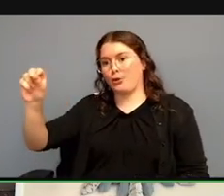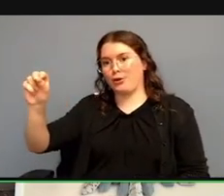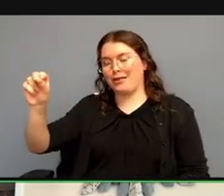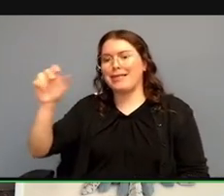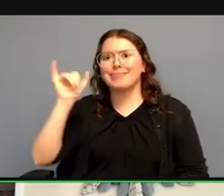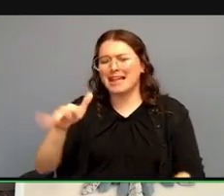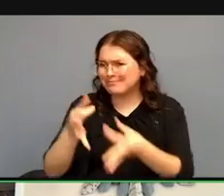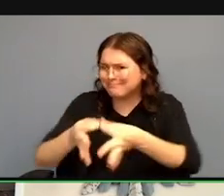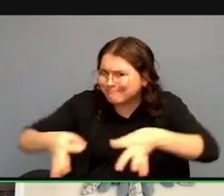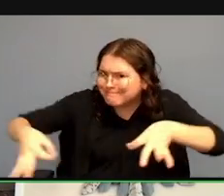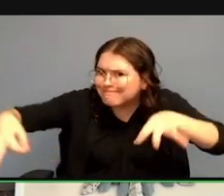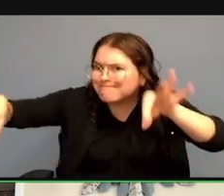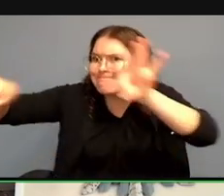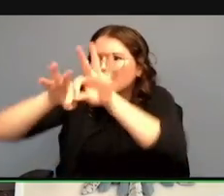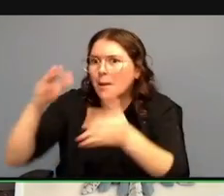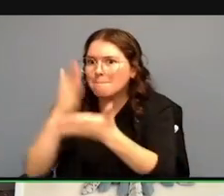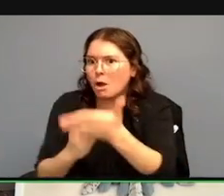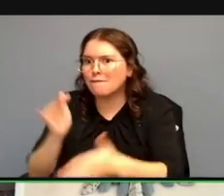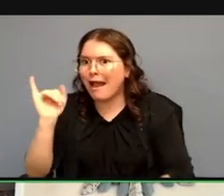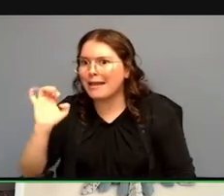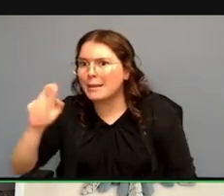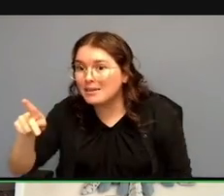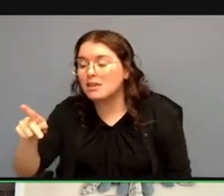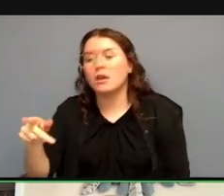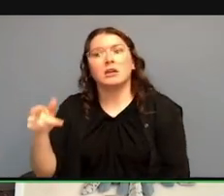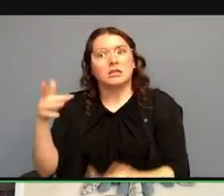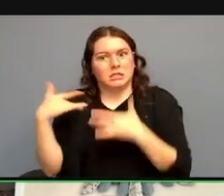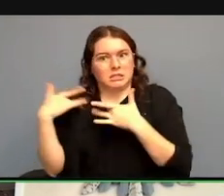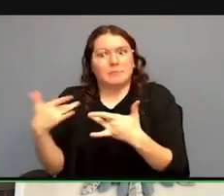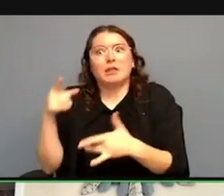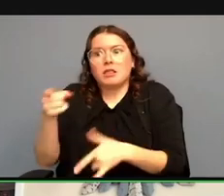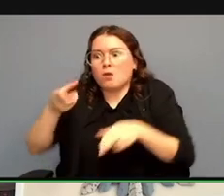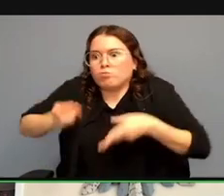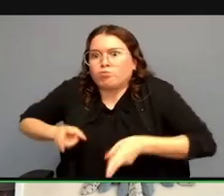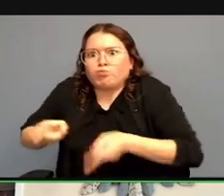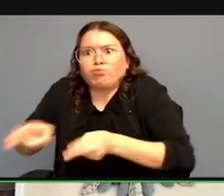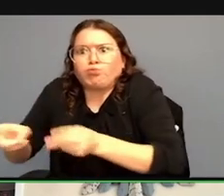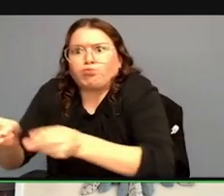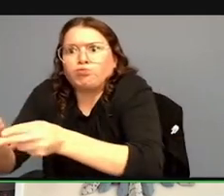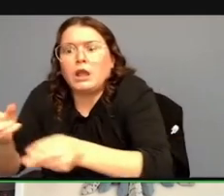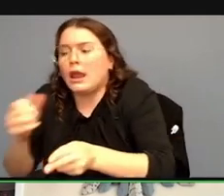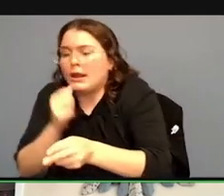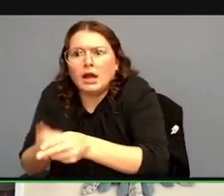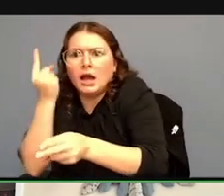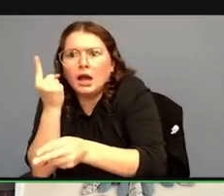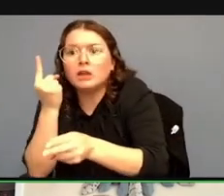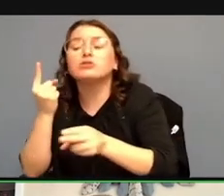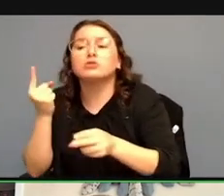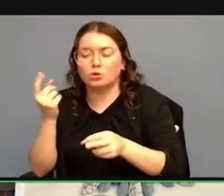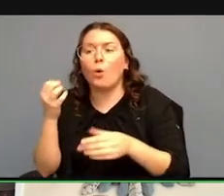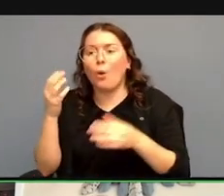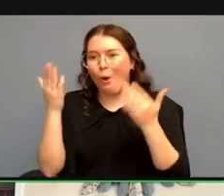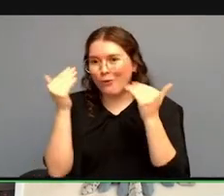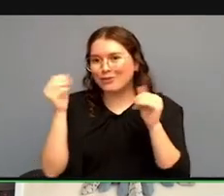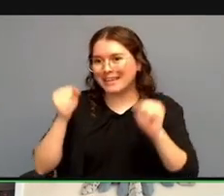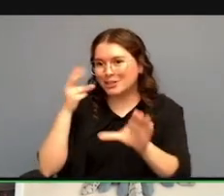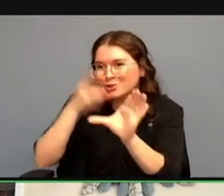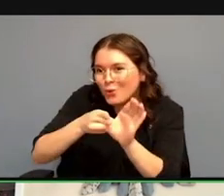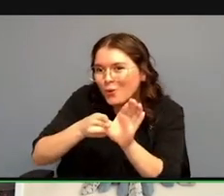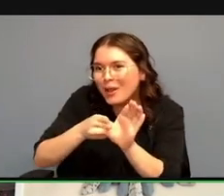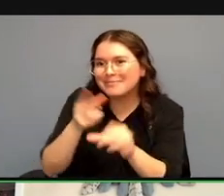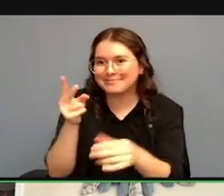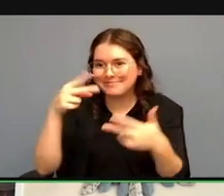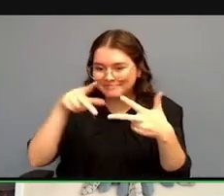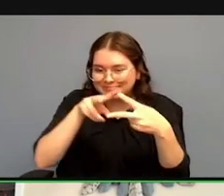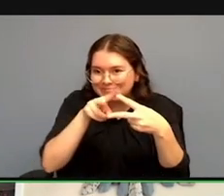IEP, and it's often the most rushed and the least understood. So hopefully you can join us for those. And then